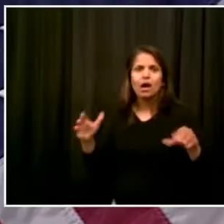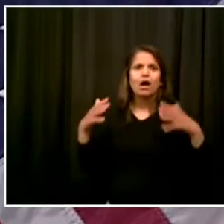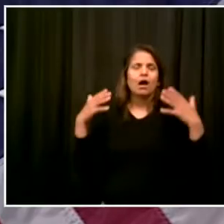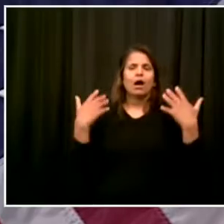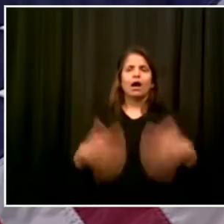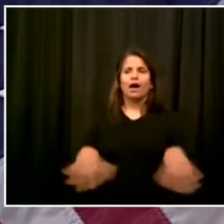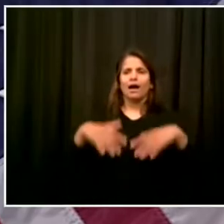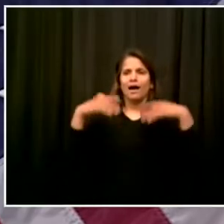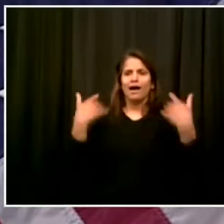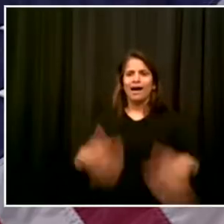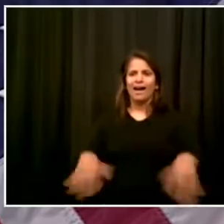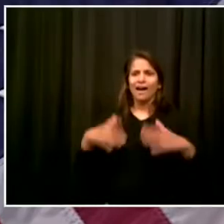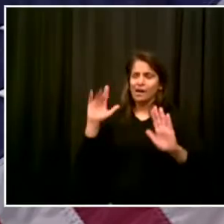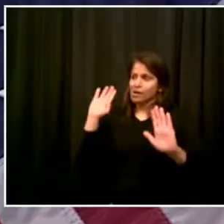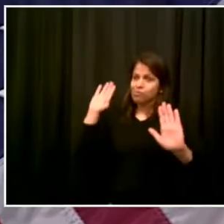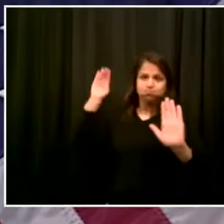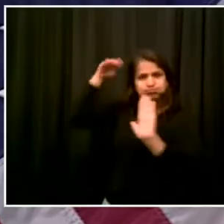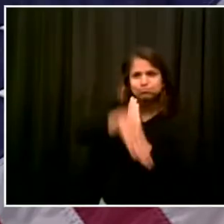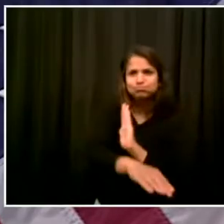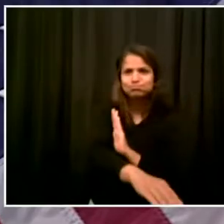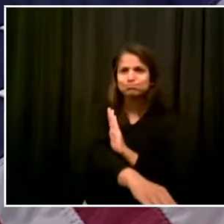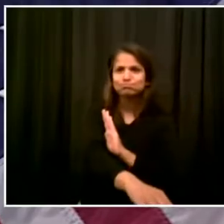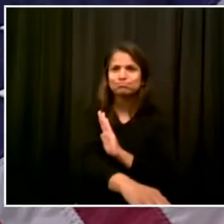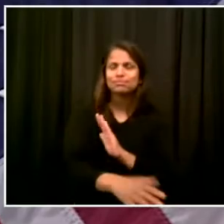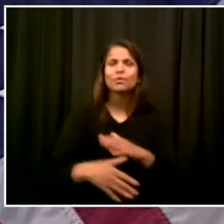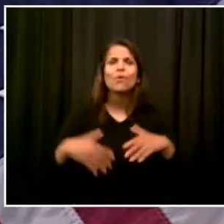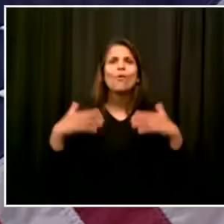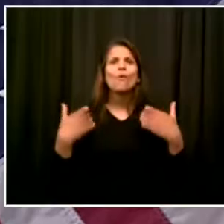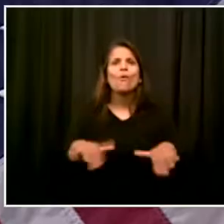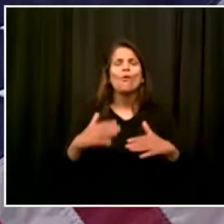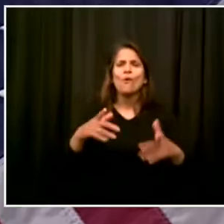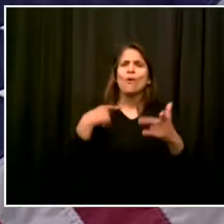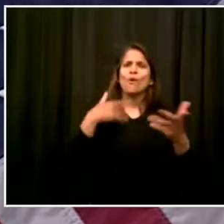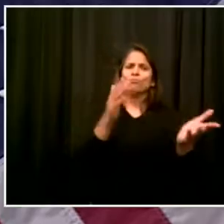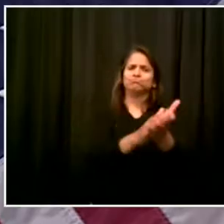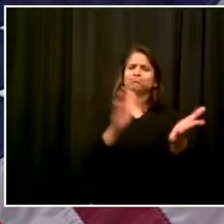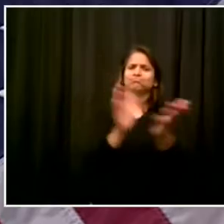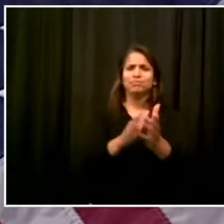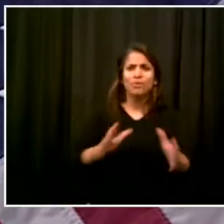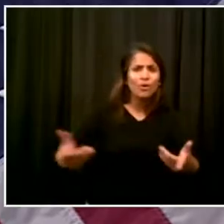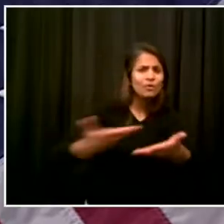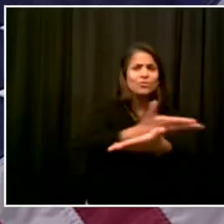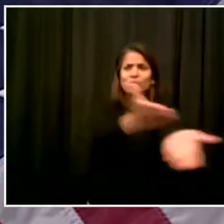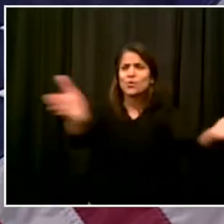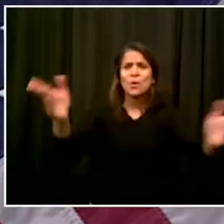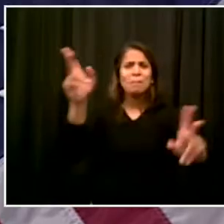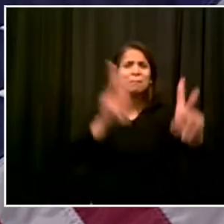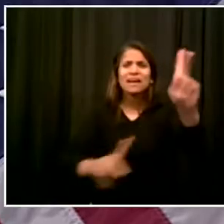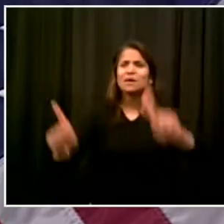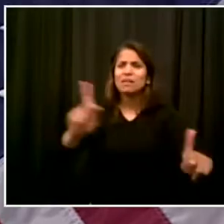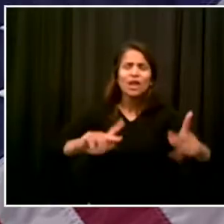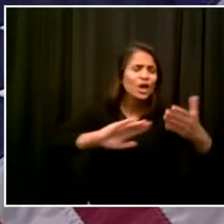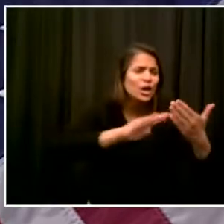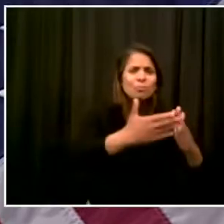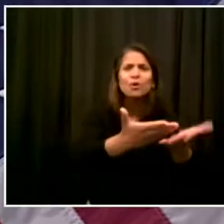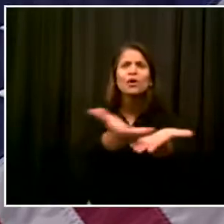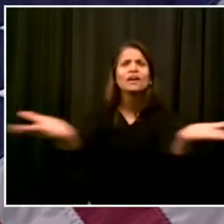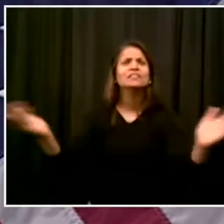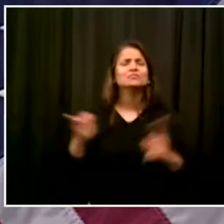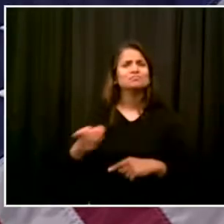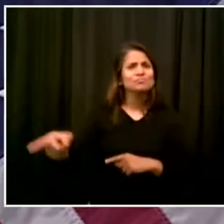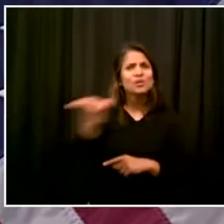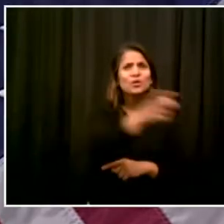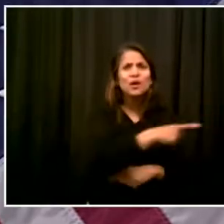open up beaches, we can open up summer camps, we can have restaurants outdoors. So much is happening that